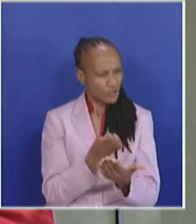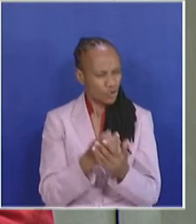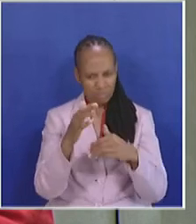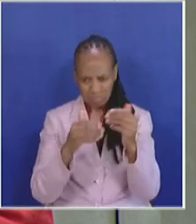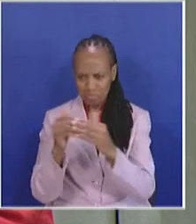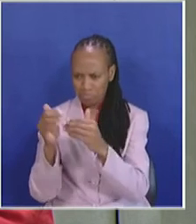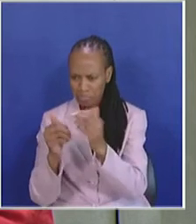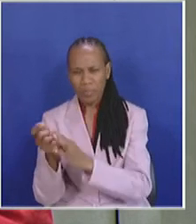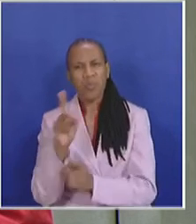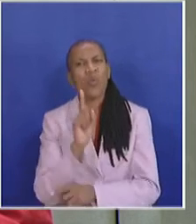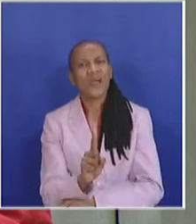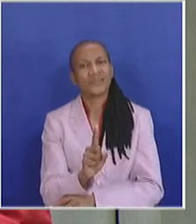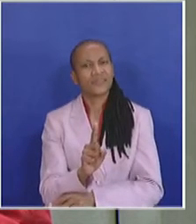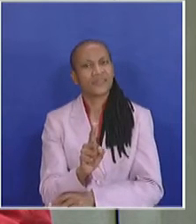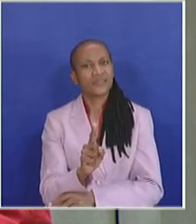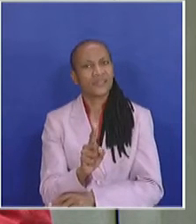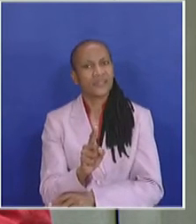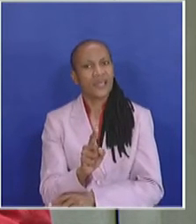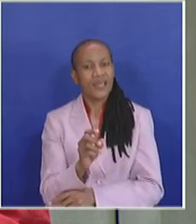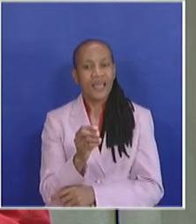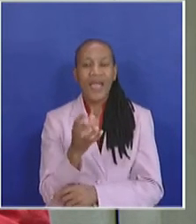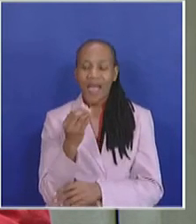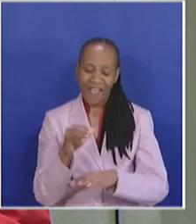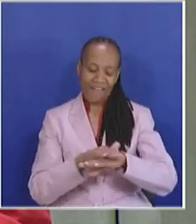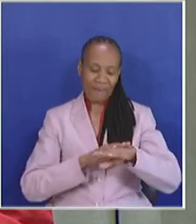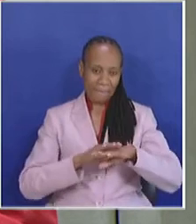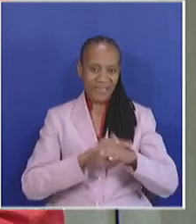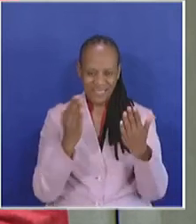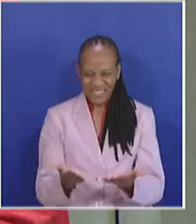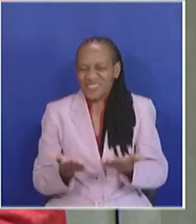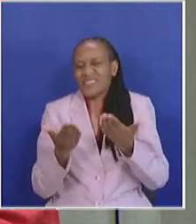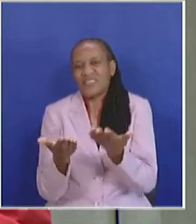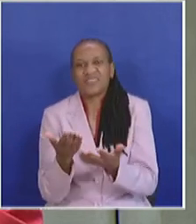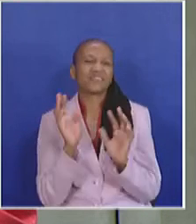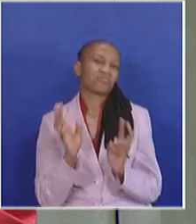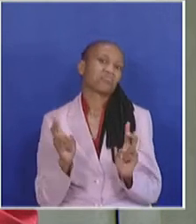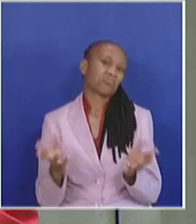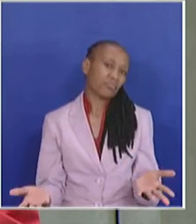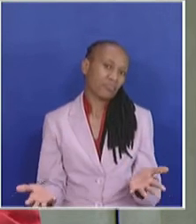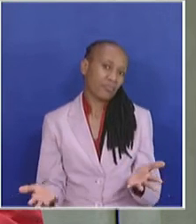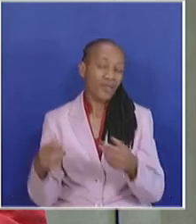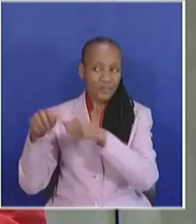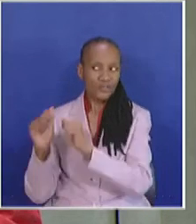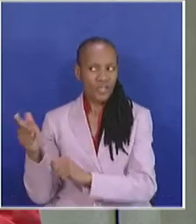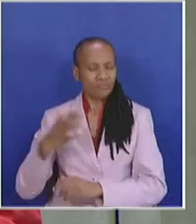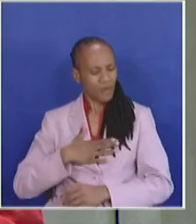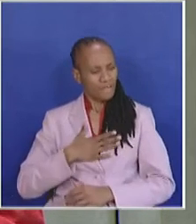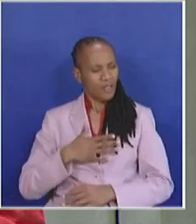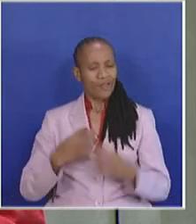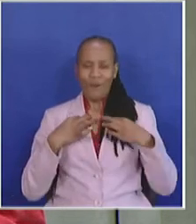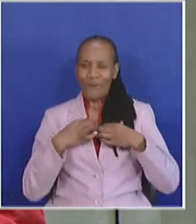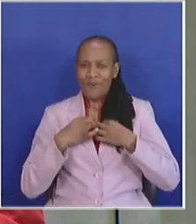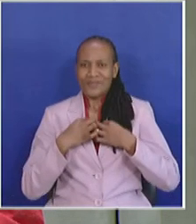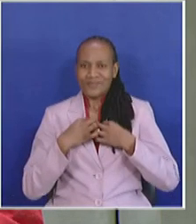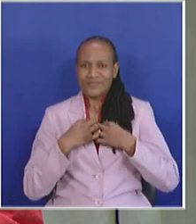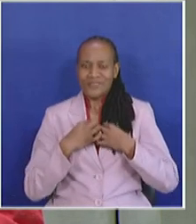infrastructure is a precondition for providing basic services. Honorable Chair, I feel very much honored and